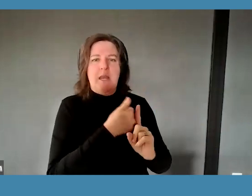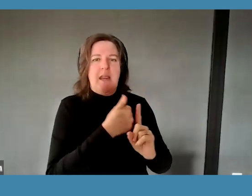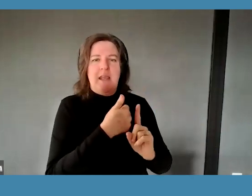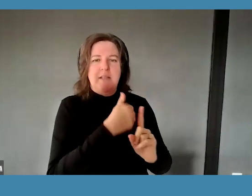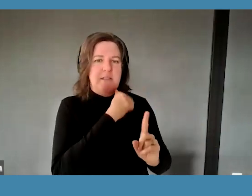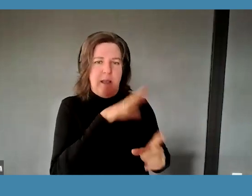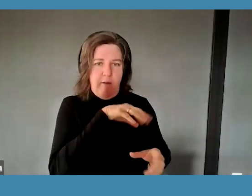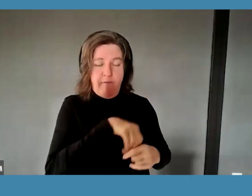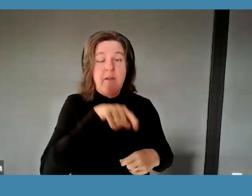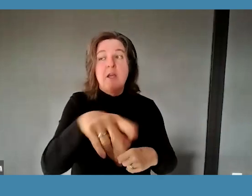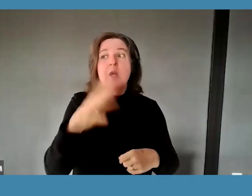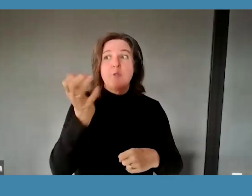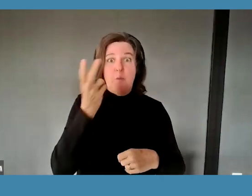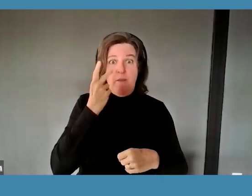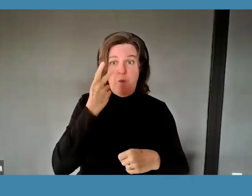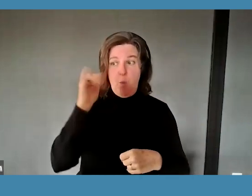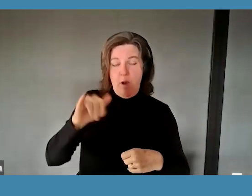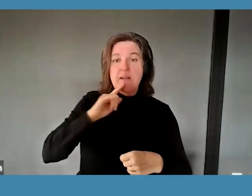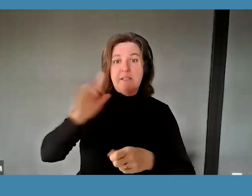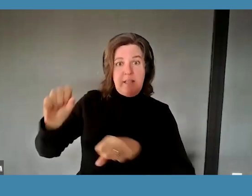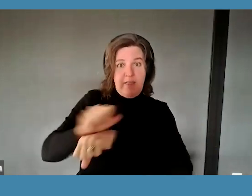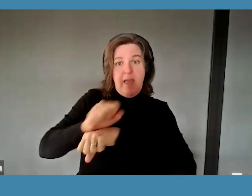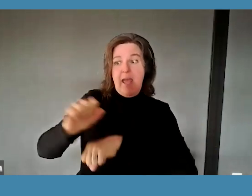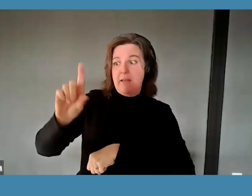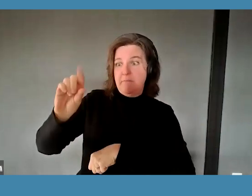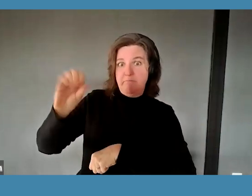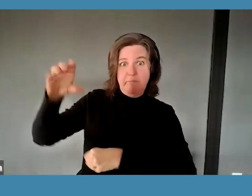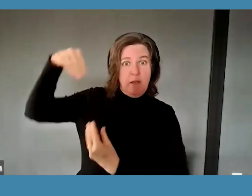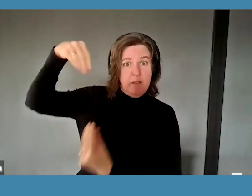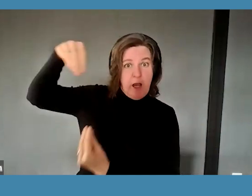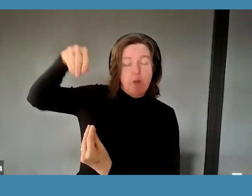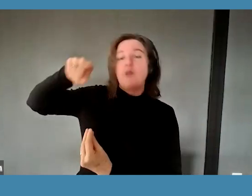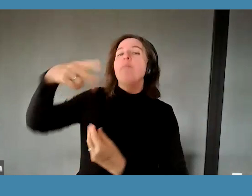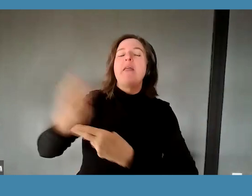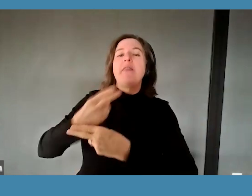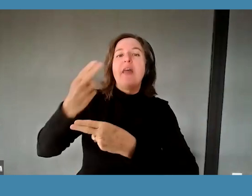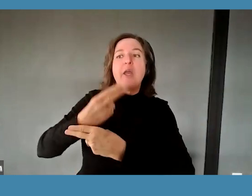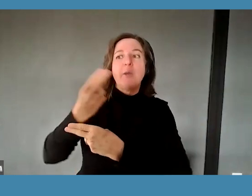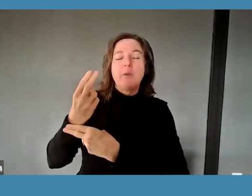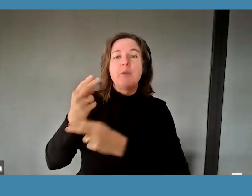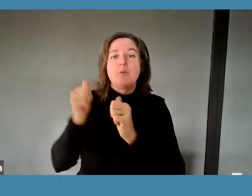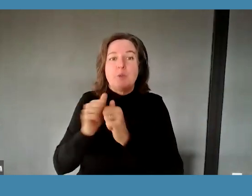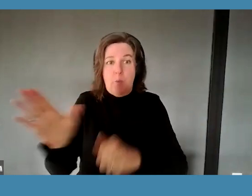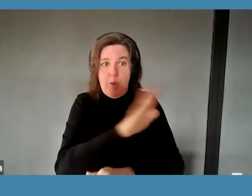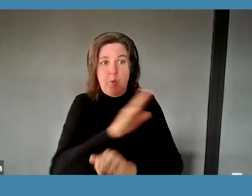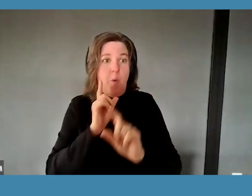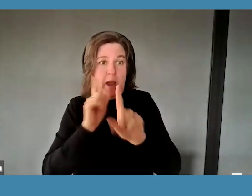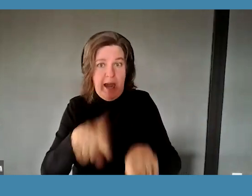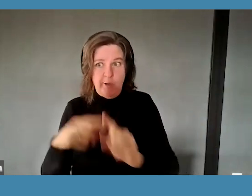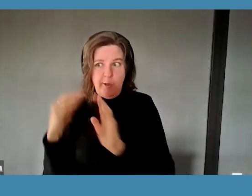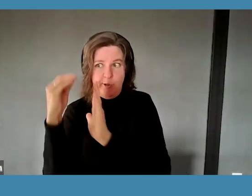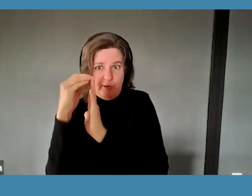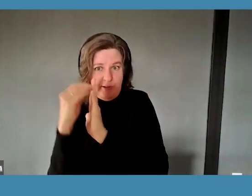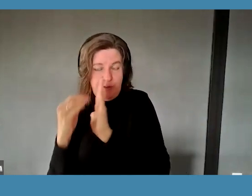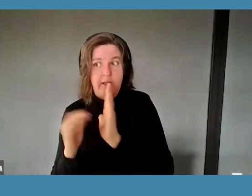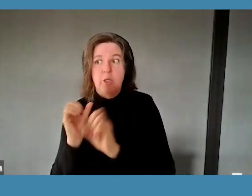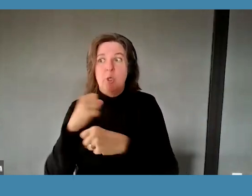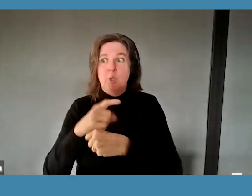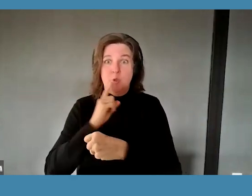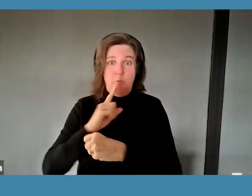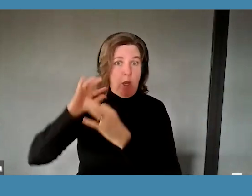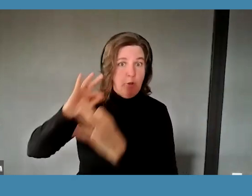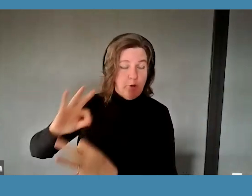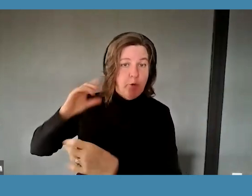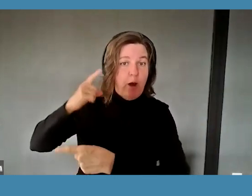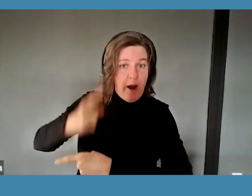to see the document, the tool they use to complete the screening with the answers that you gave them to make sure they're accurate, you can